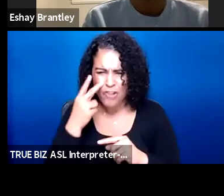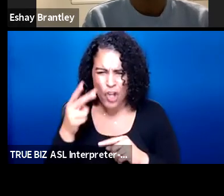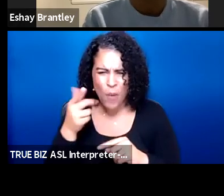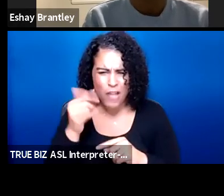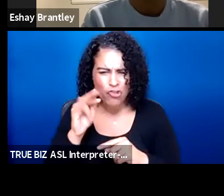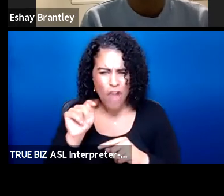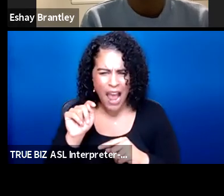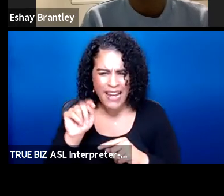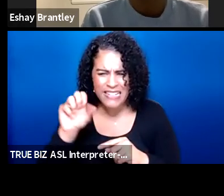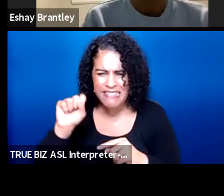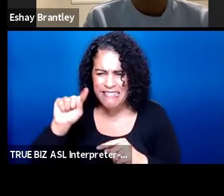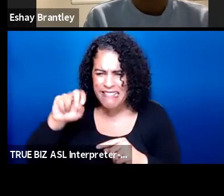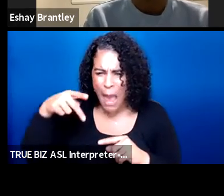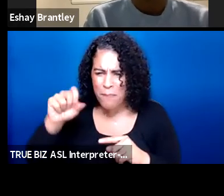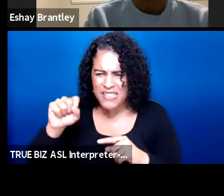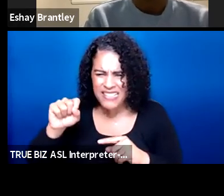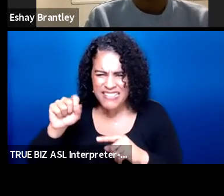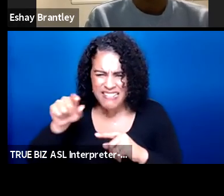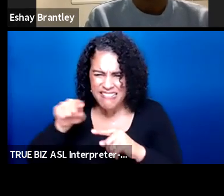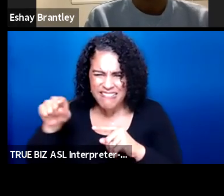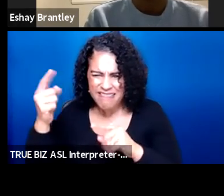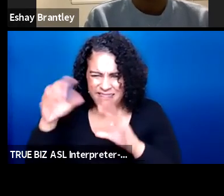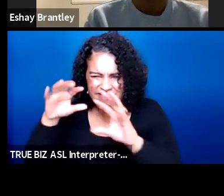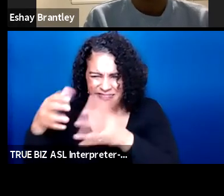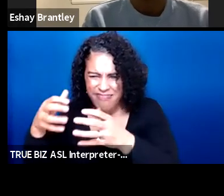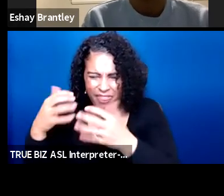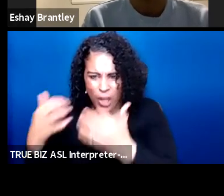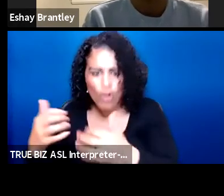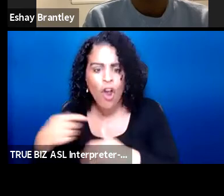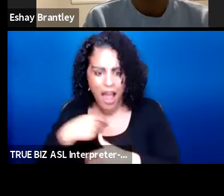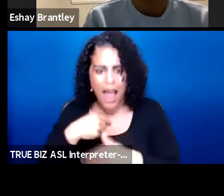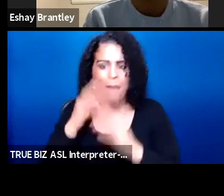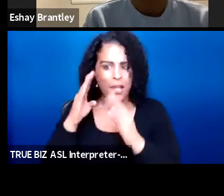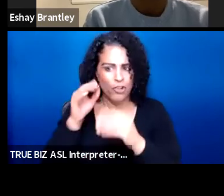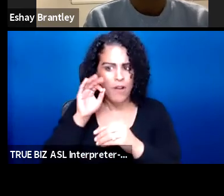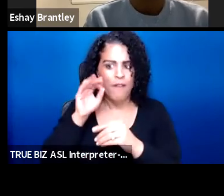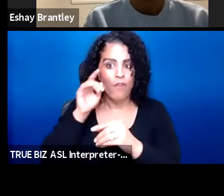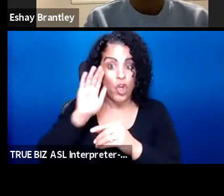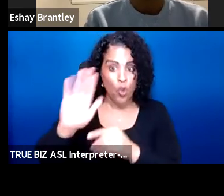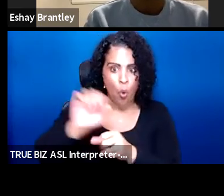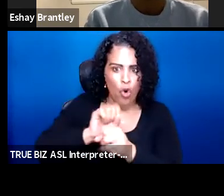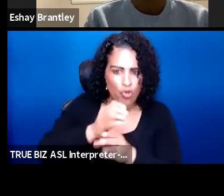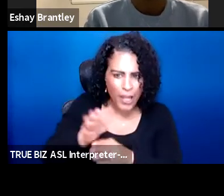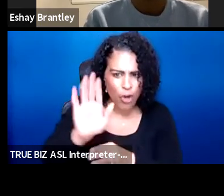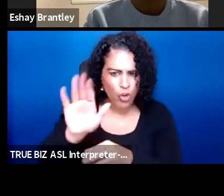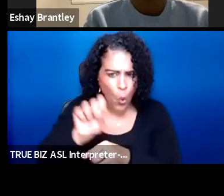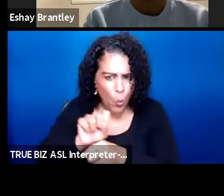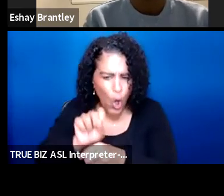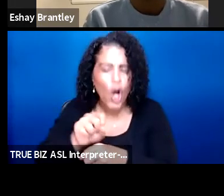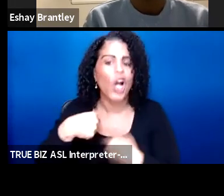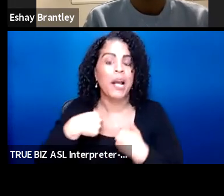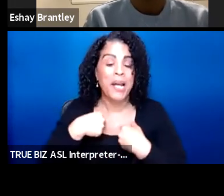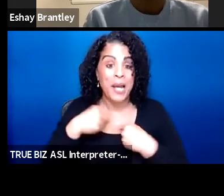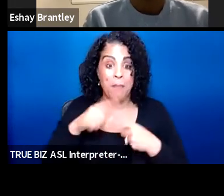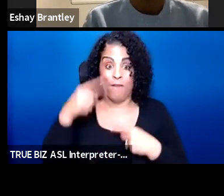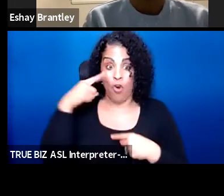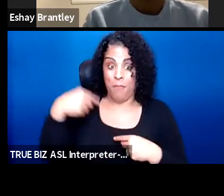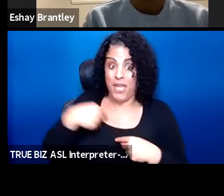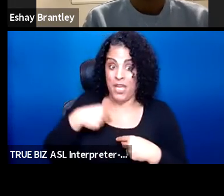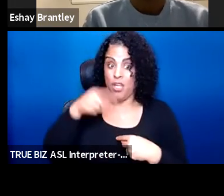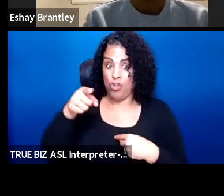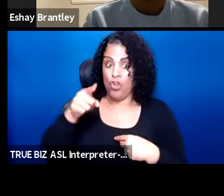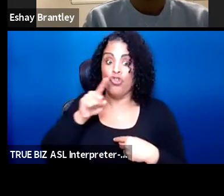speak a while ago, and that's when I started really paying attention to your career and the work that you've been doing. And so for me, you're